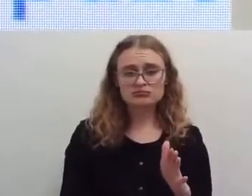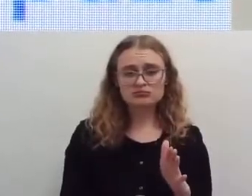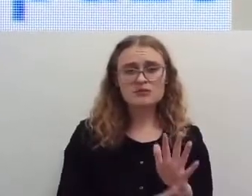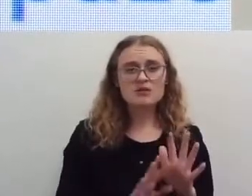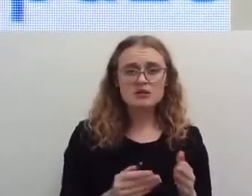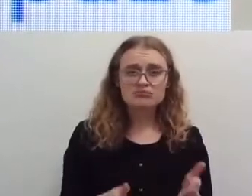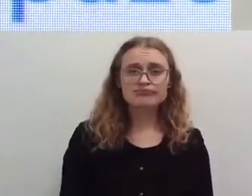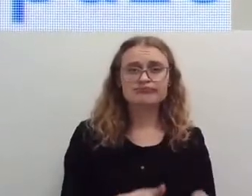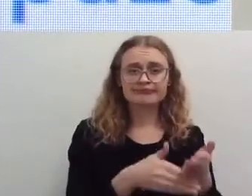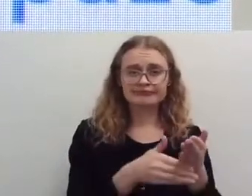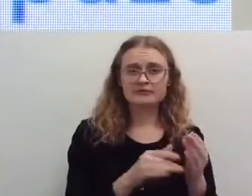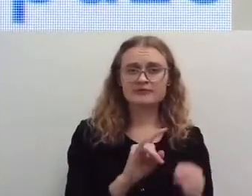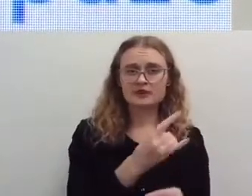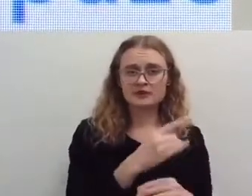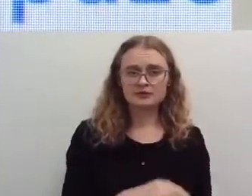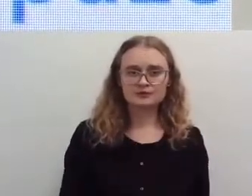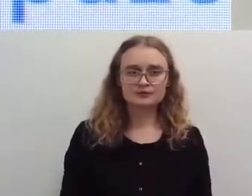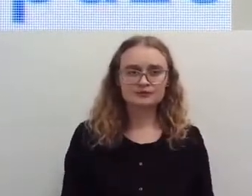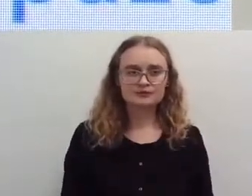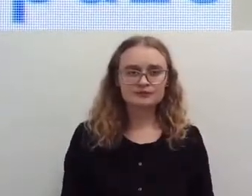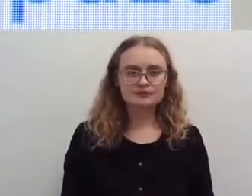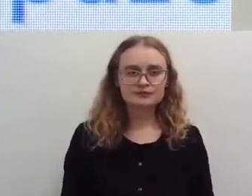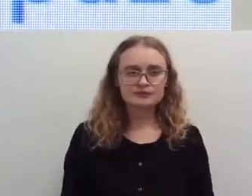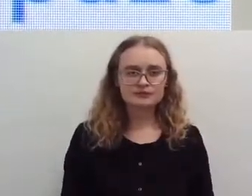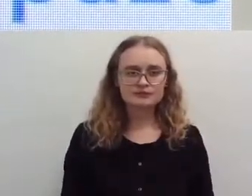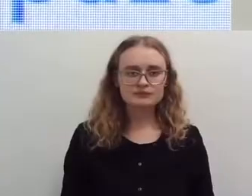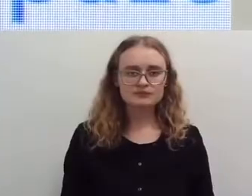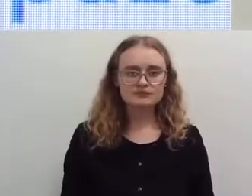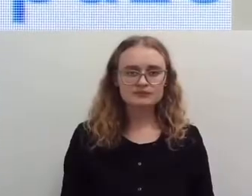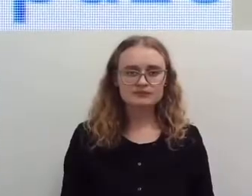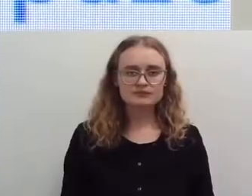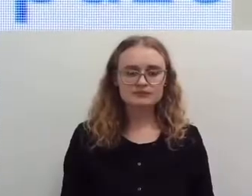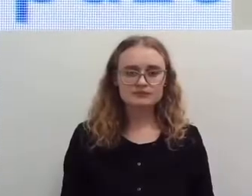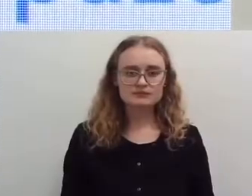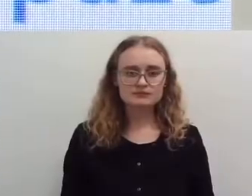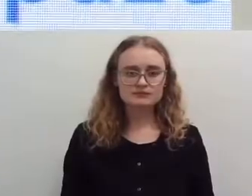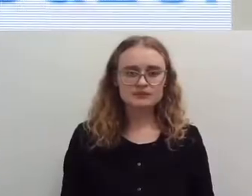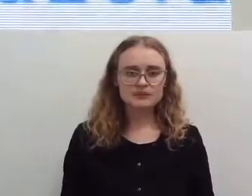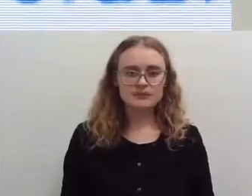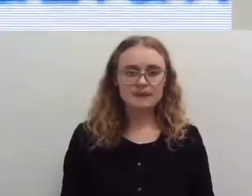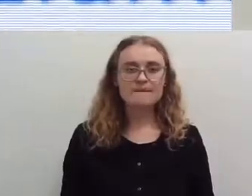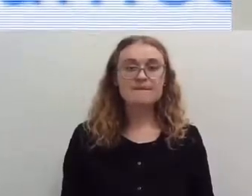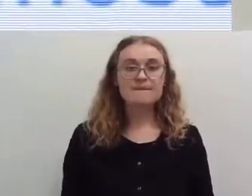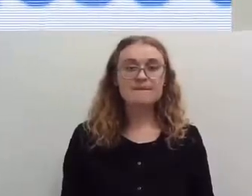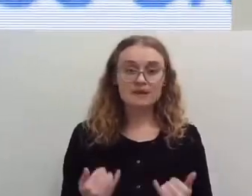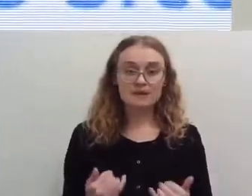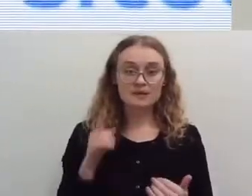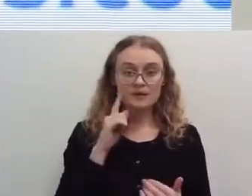about already. So without further ado, I would like to introduce you to our panelists.